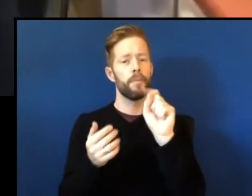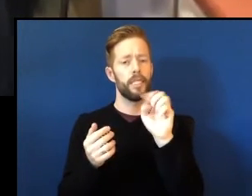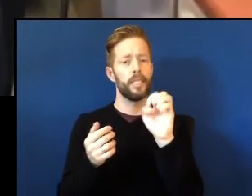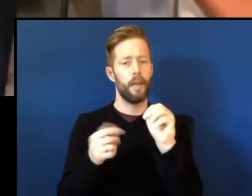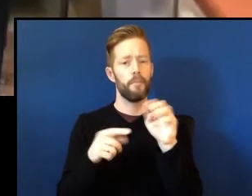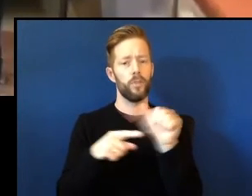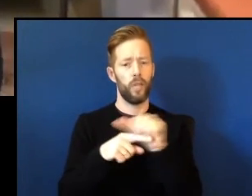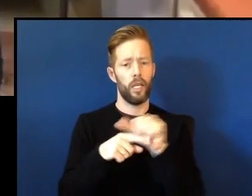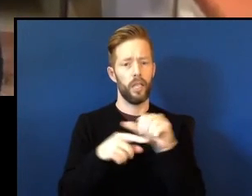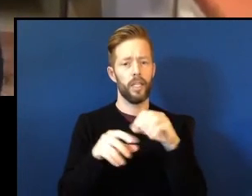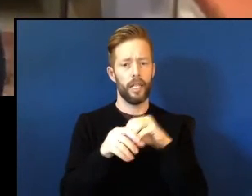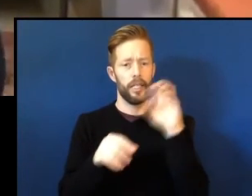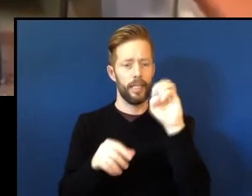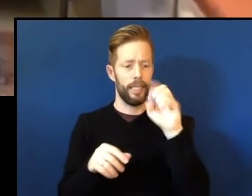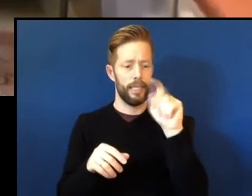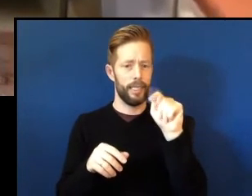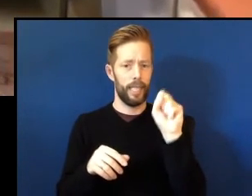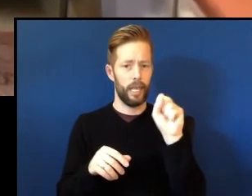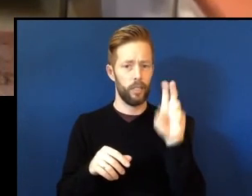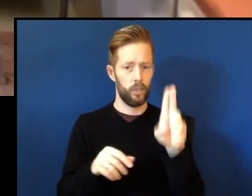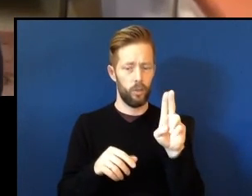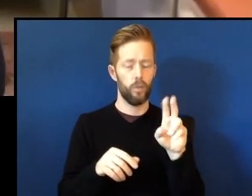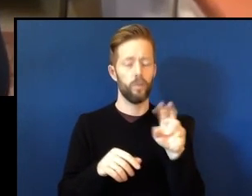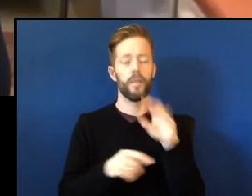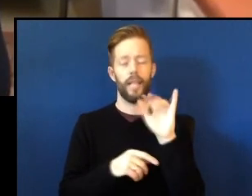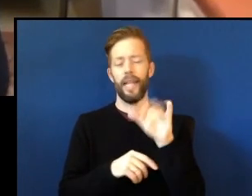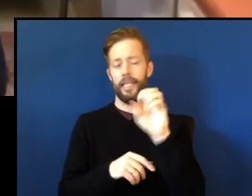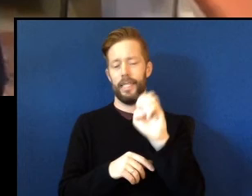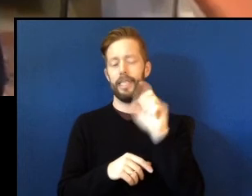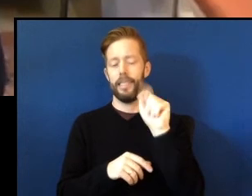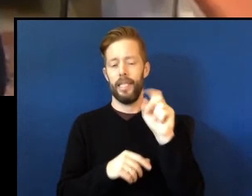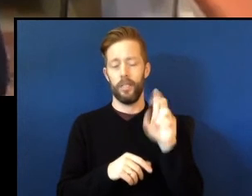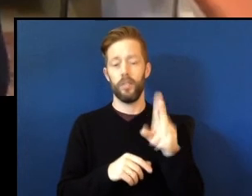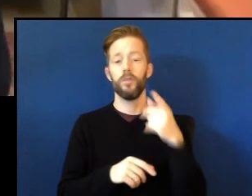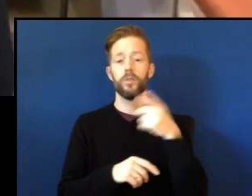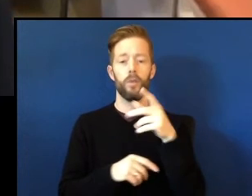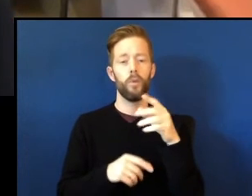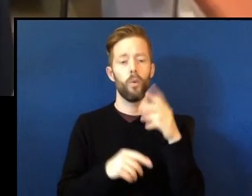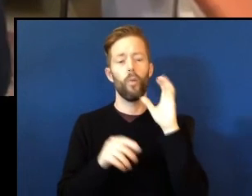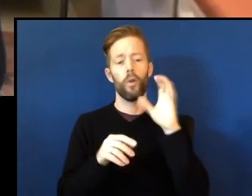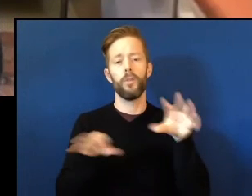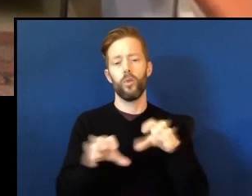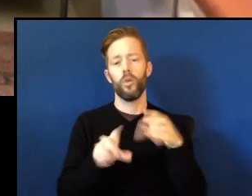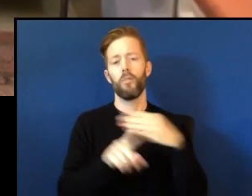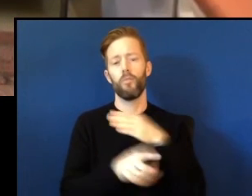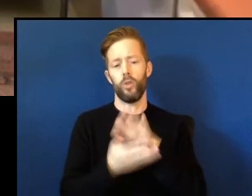training here at ETSU, and we'll be doing a STEM Institute for preschool educators this summer as well.